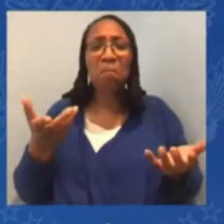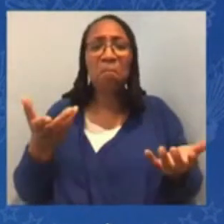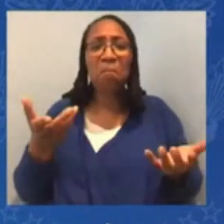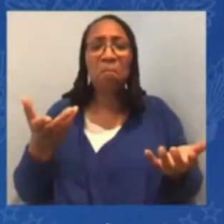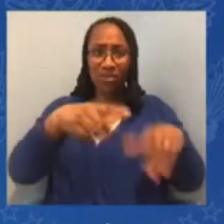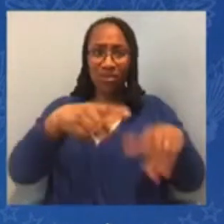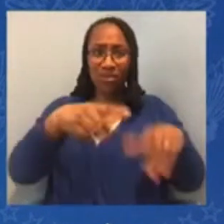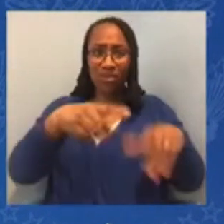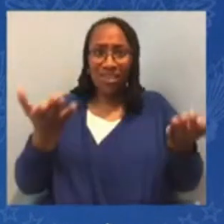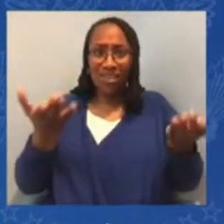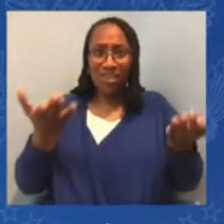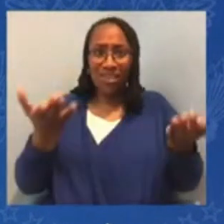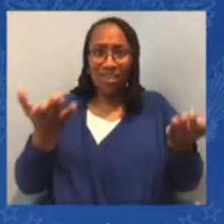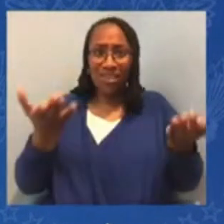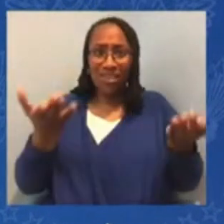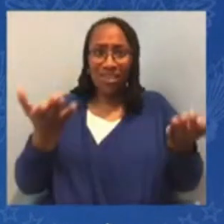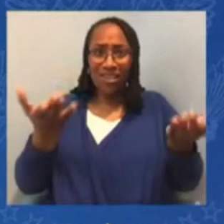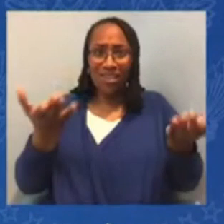brings it back